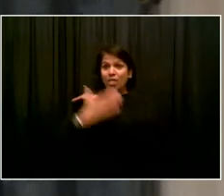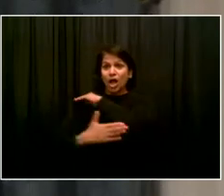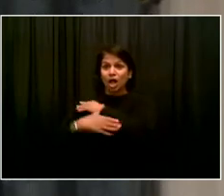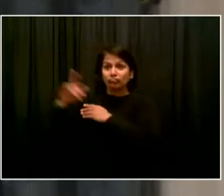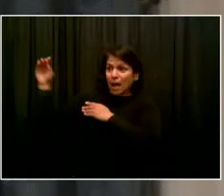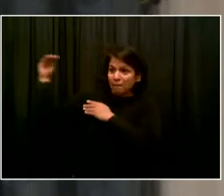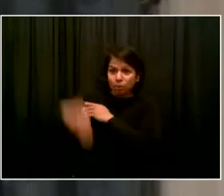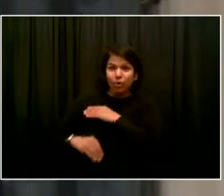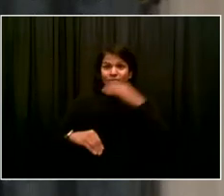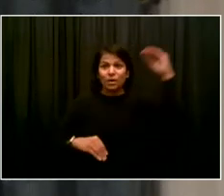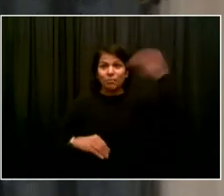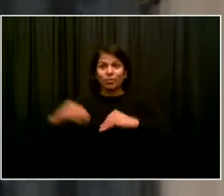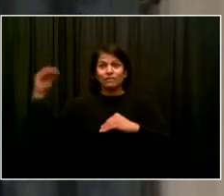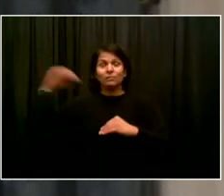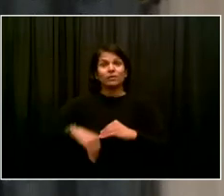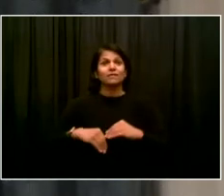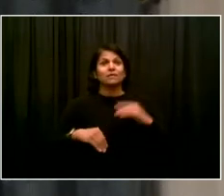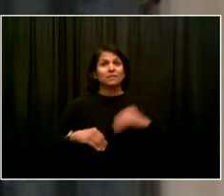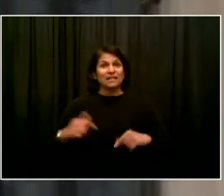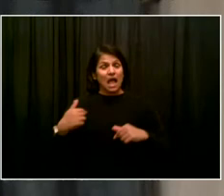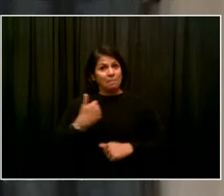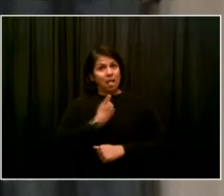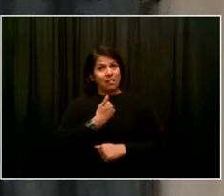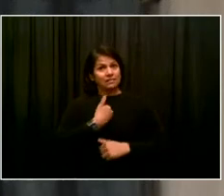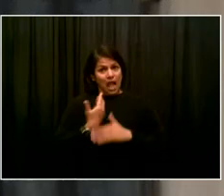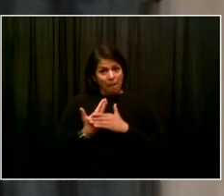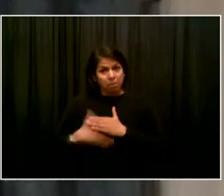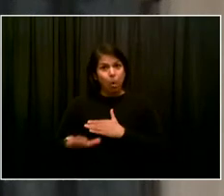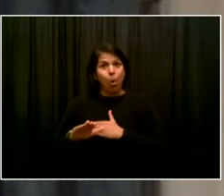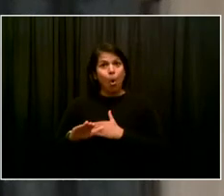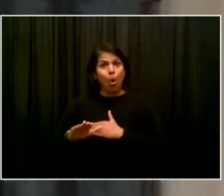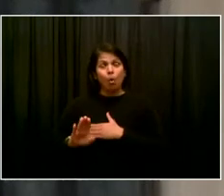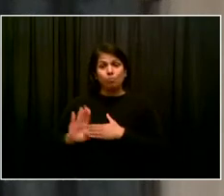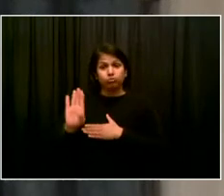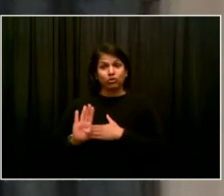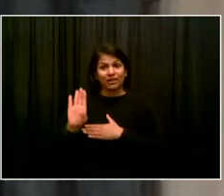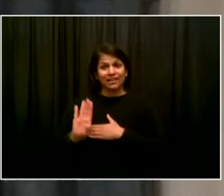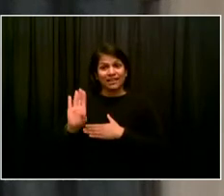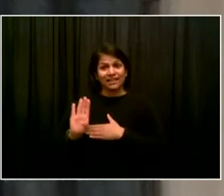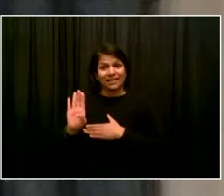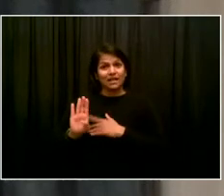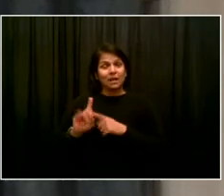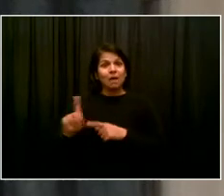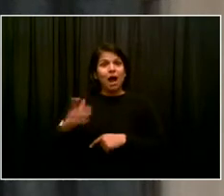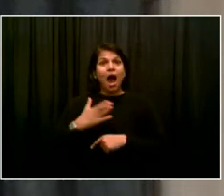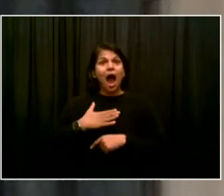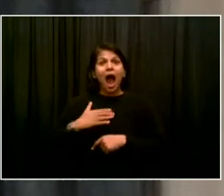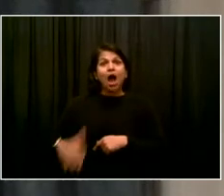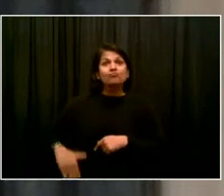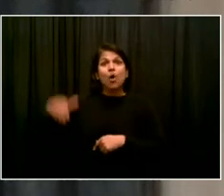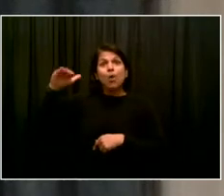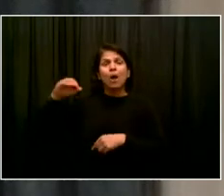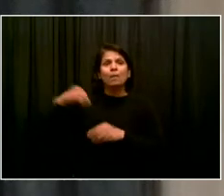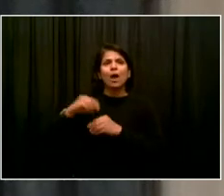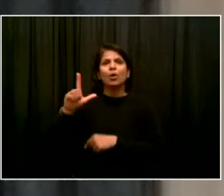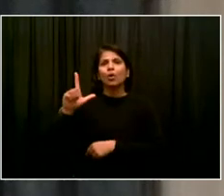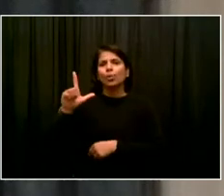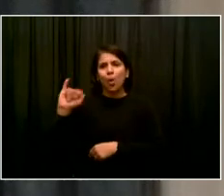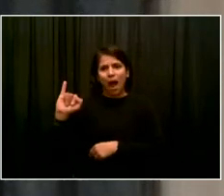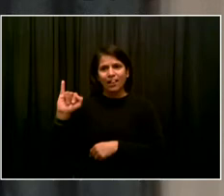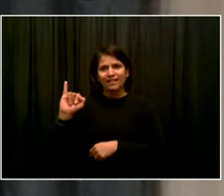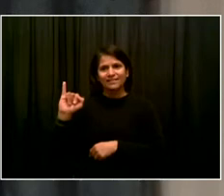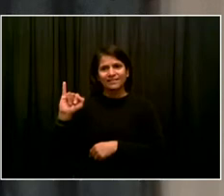know, raised in Long Island. And that was like a world, that was worlds away. Coming into the city, it was so intimidating. But once you're